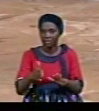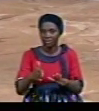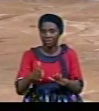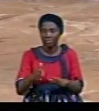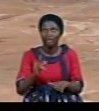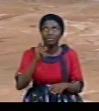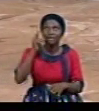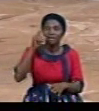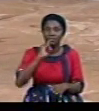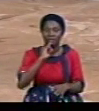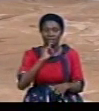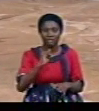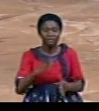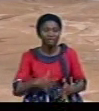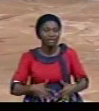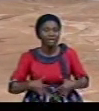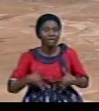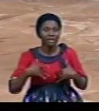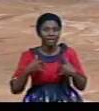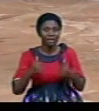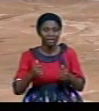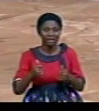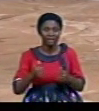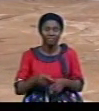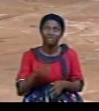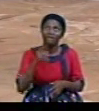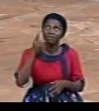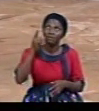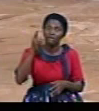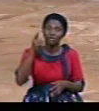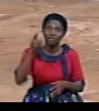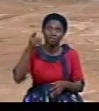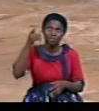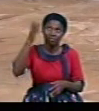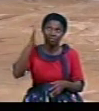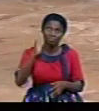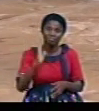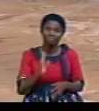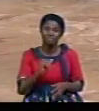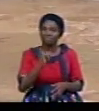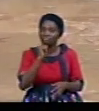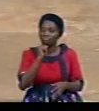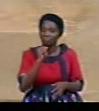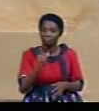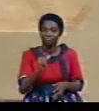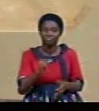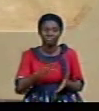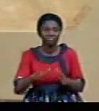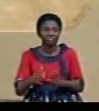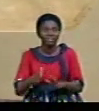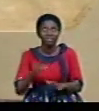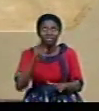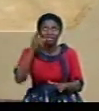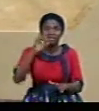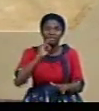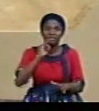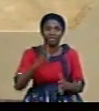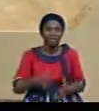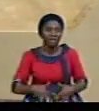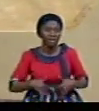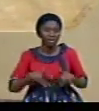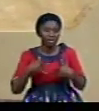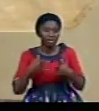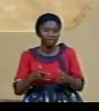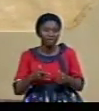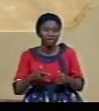dead he's alive God's Not Dead He's